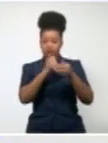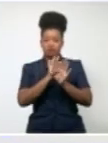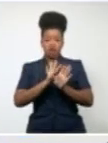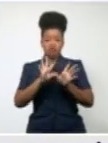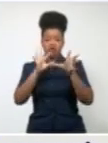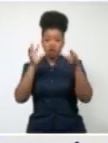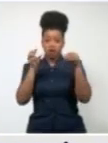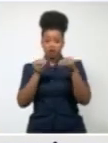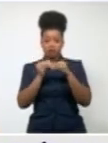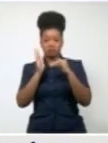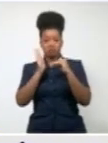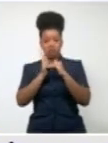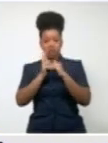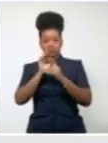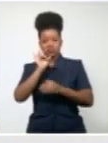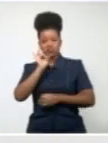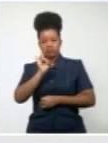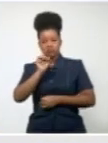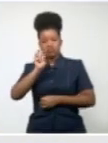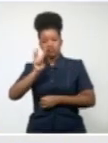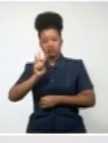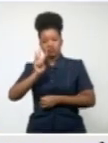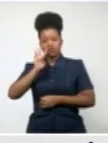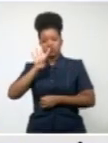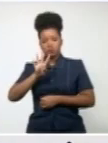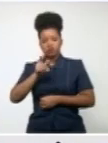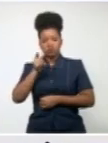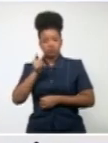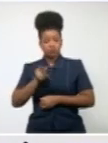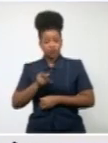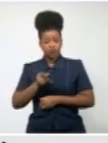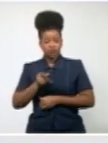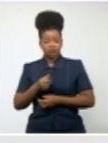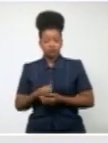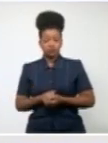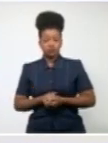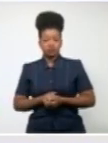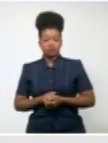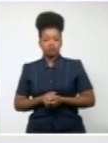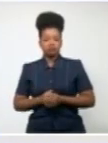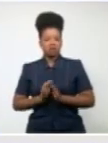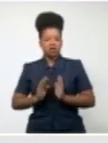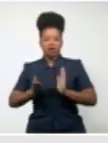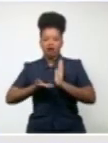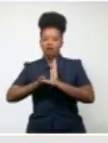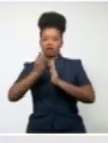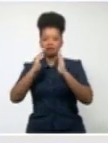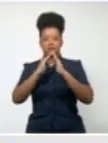were more patients released than those who tested positive. And there are already